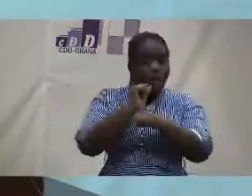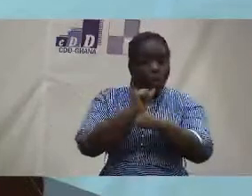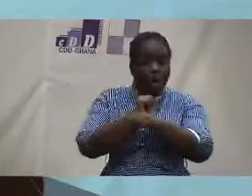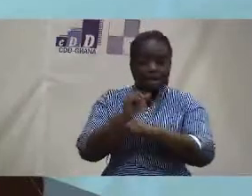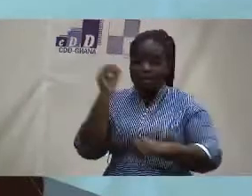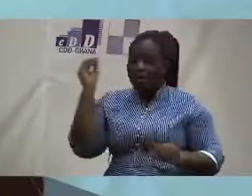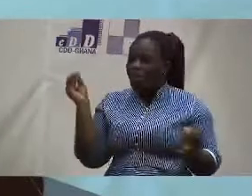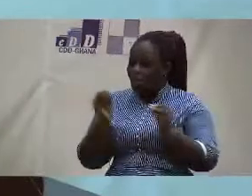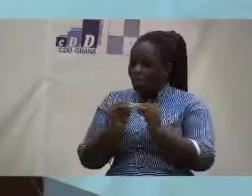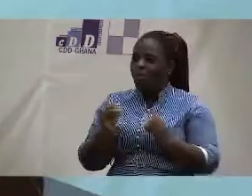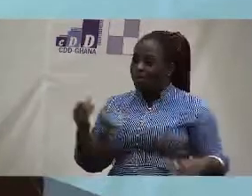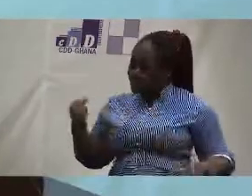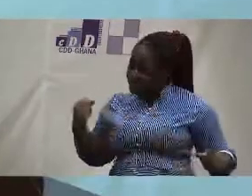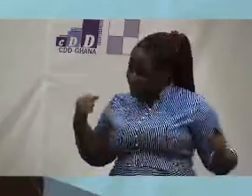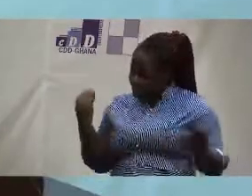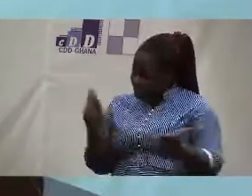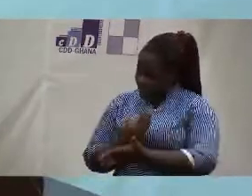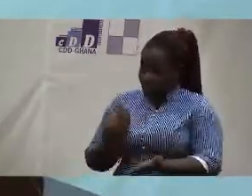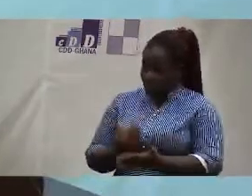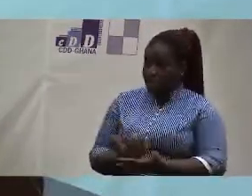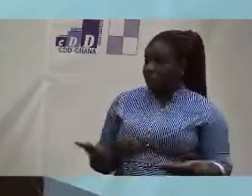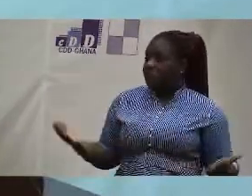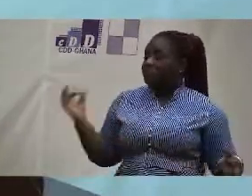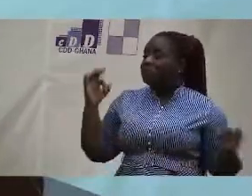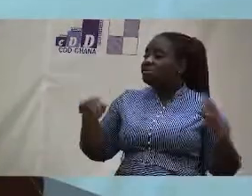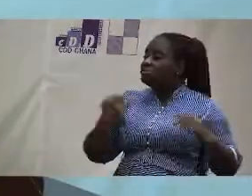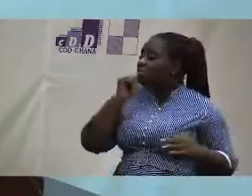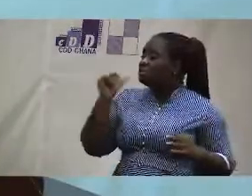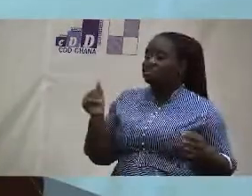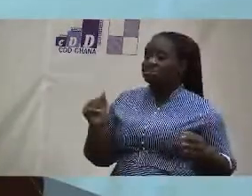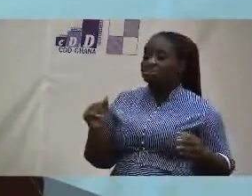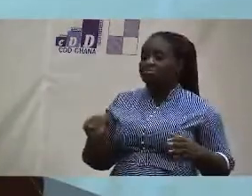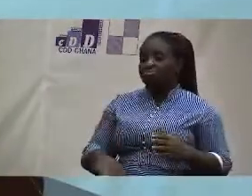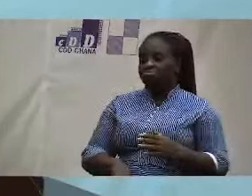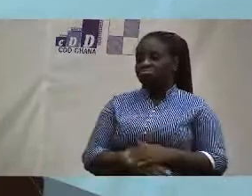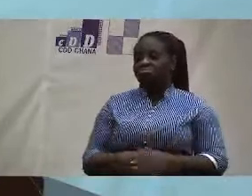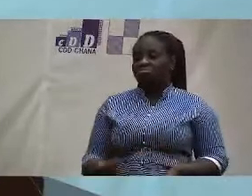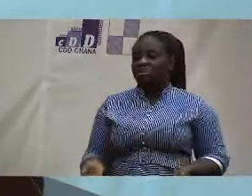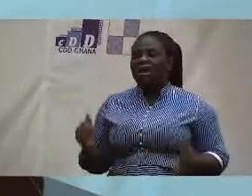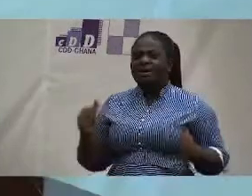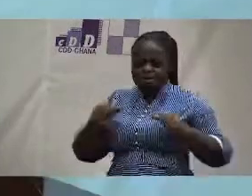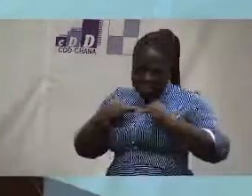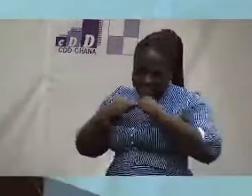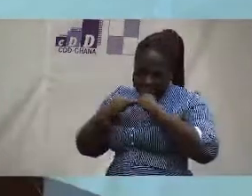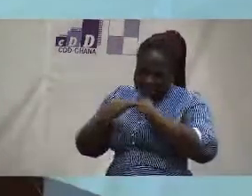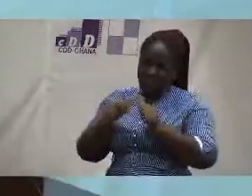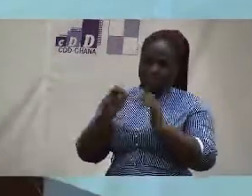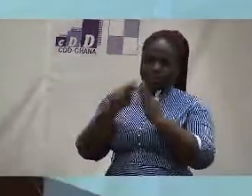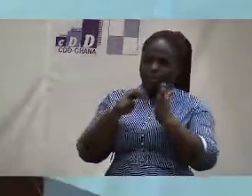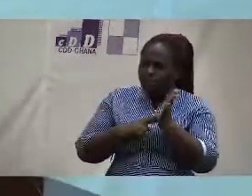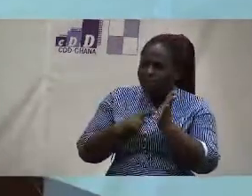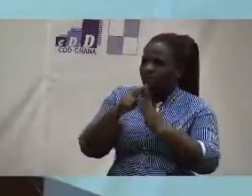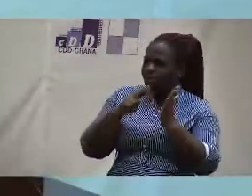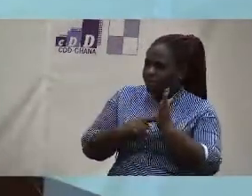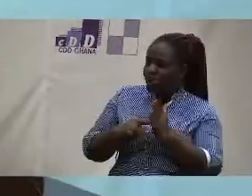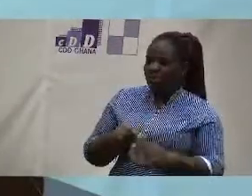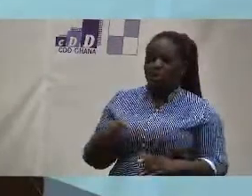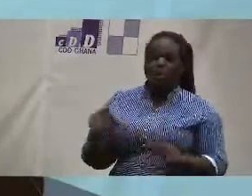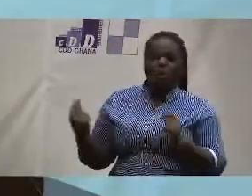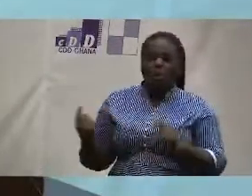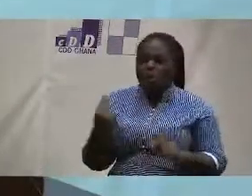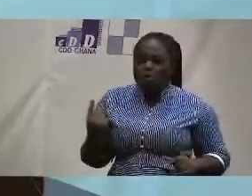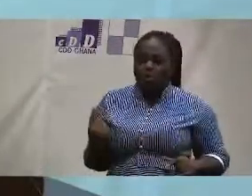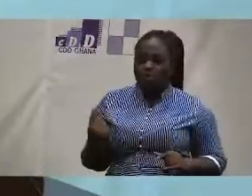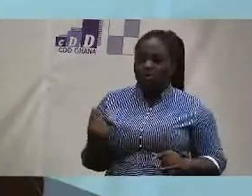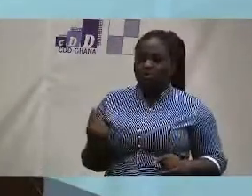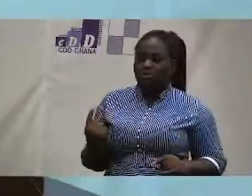more we have to keep filing, or else they will climb down on us. We have to keep reporting, and reporting almost on a daily